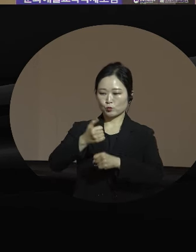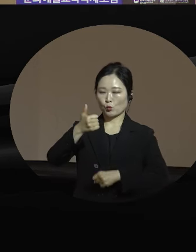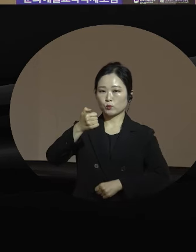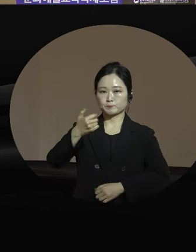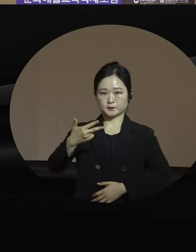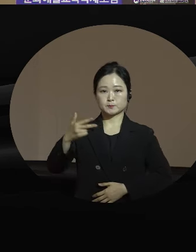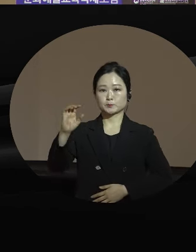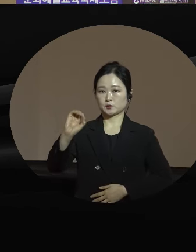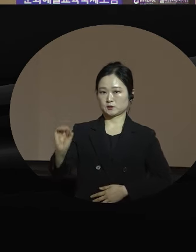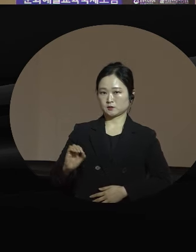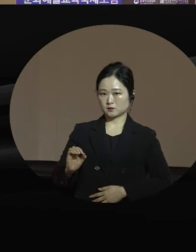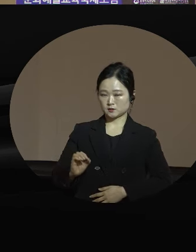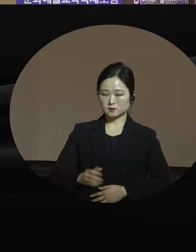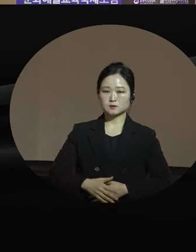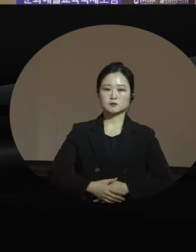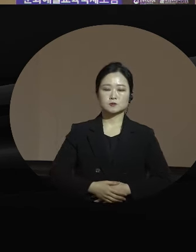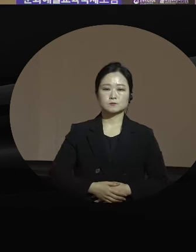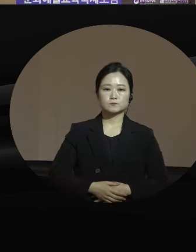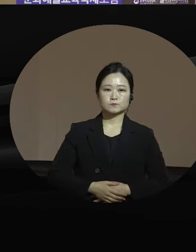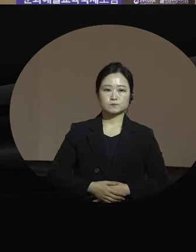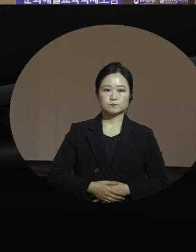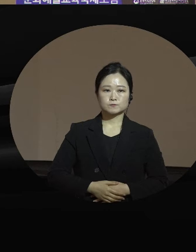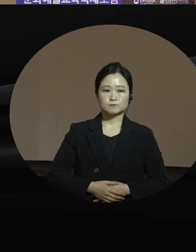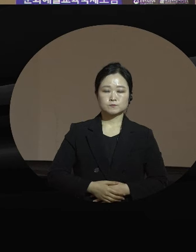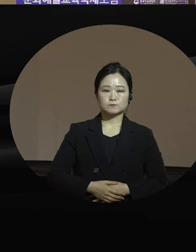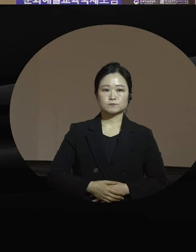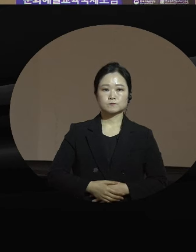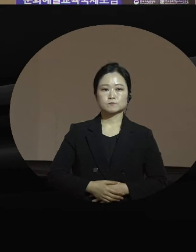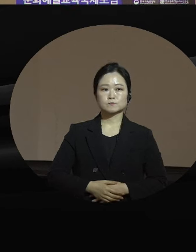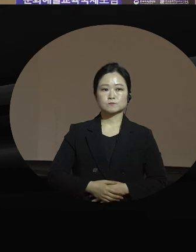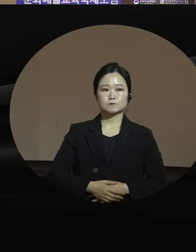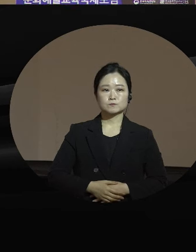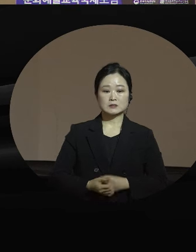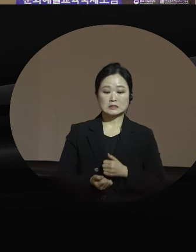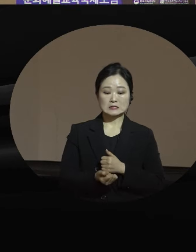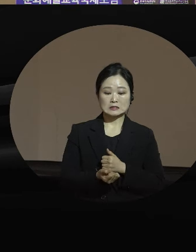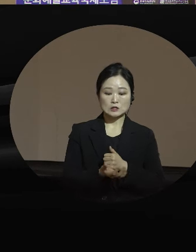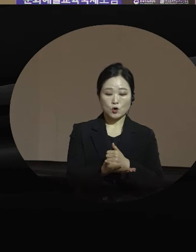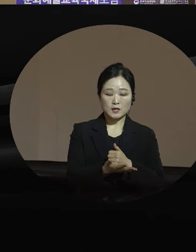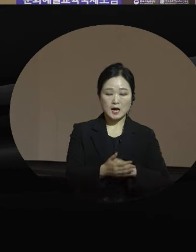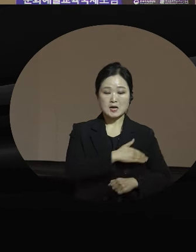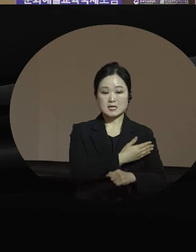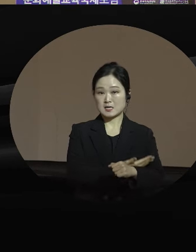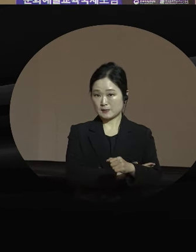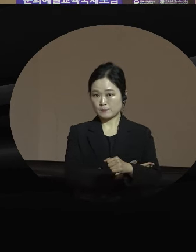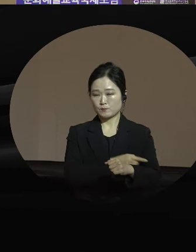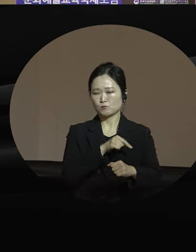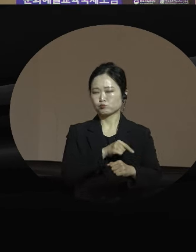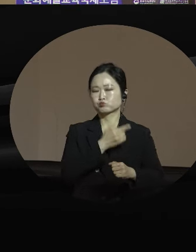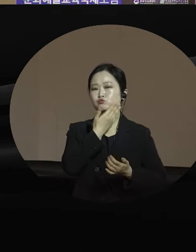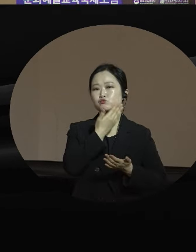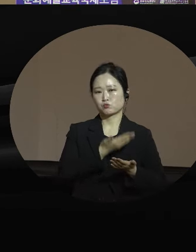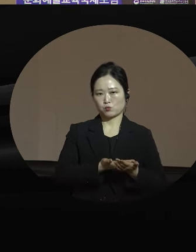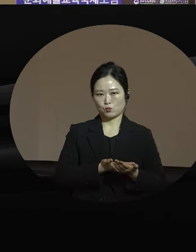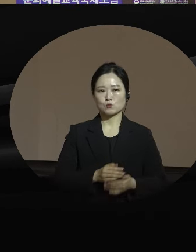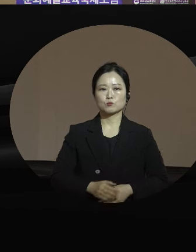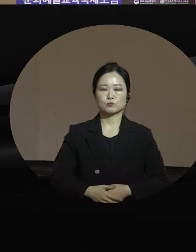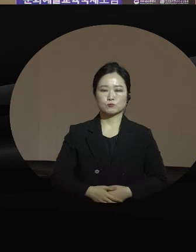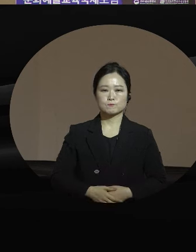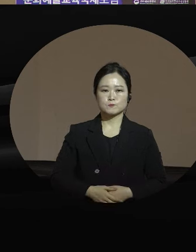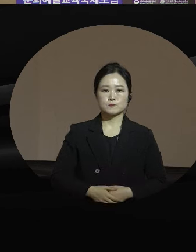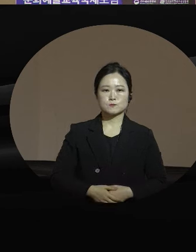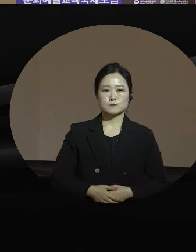to determine that the power of employees. In other words, doing more work to promote the